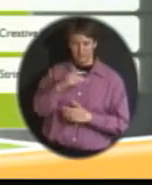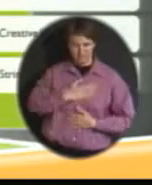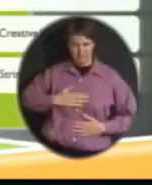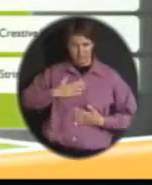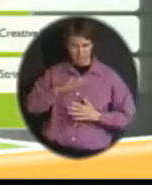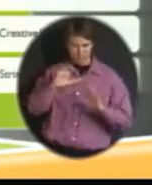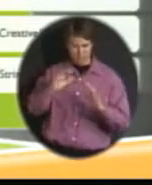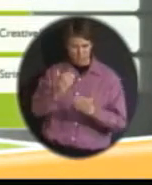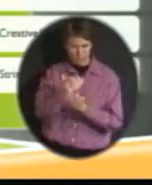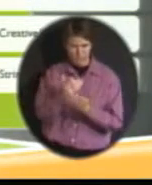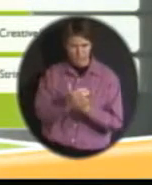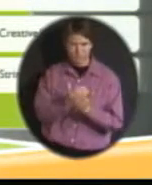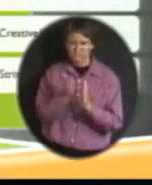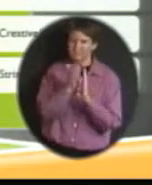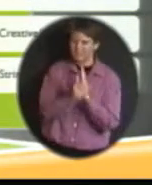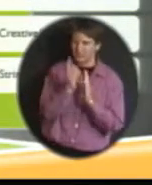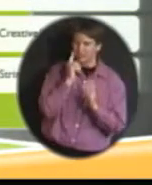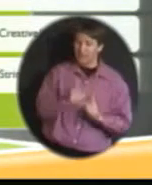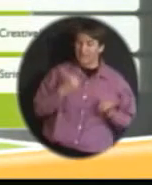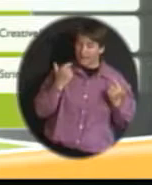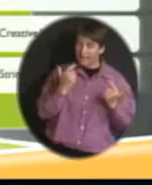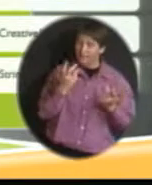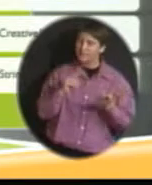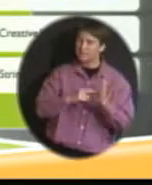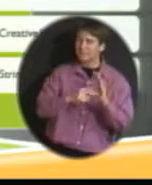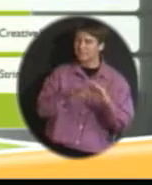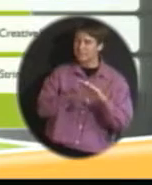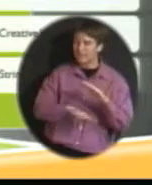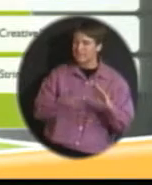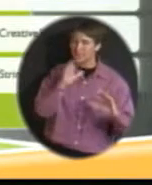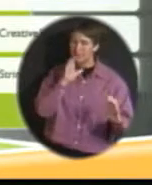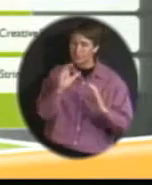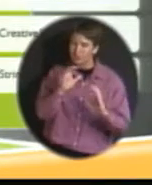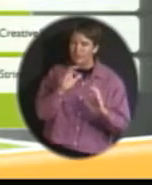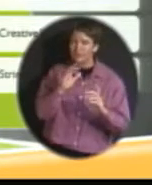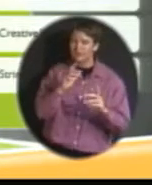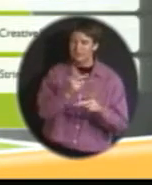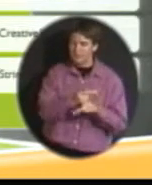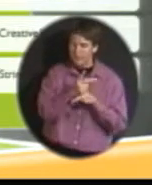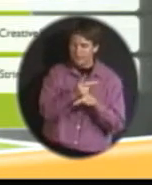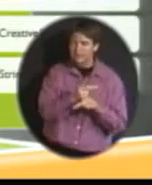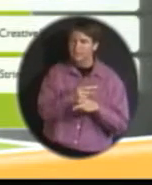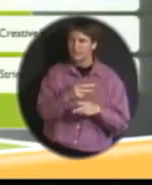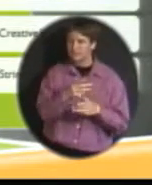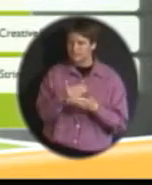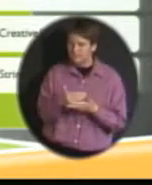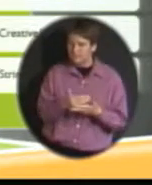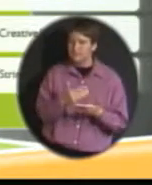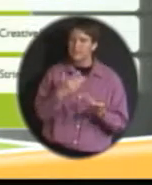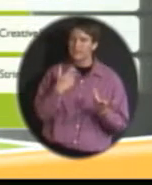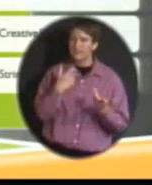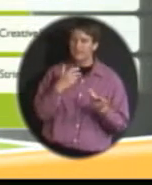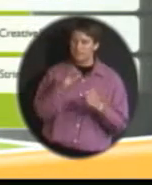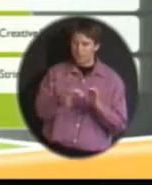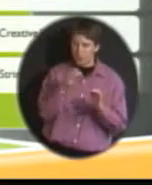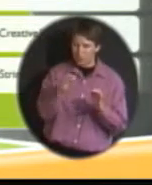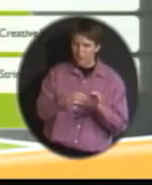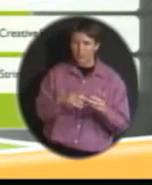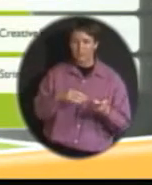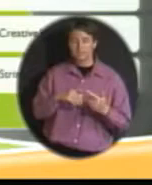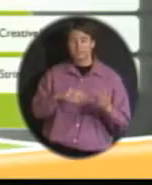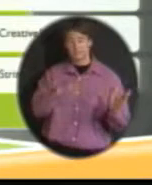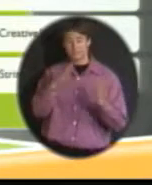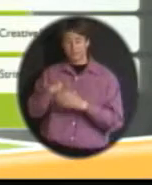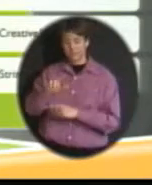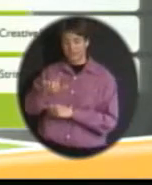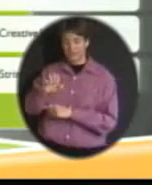for Life, which has basic skills like communication, babysitting, sewing, and nutrition, Lego Robotics, which has been extremely